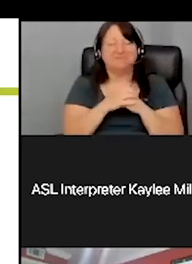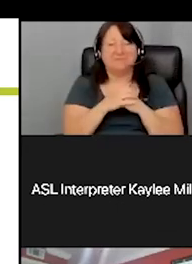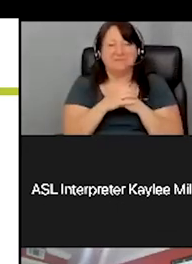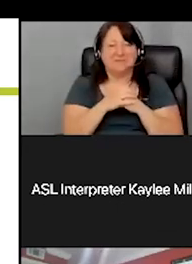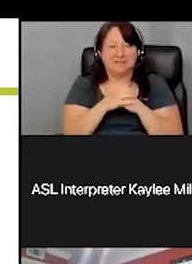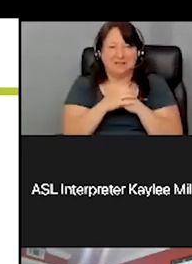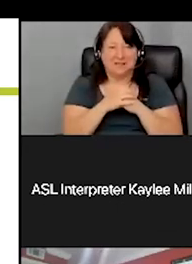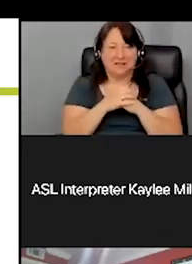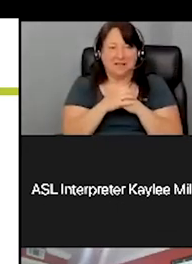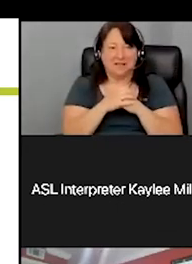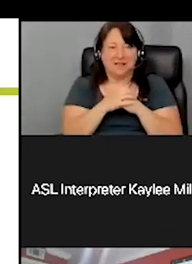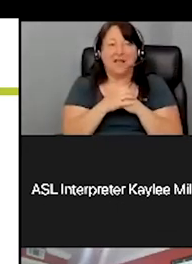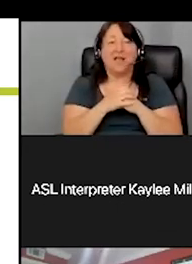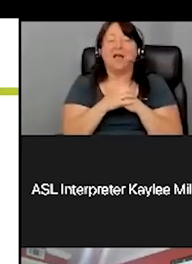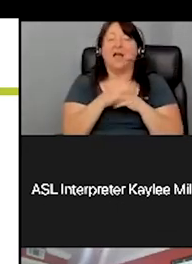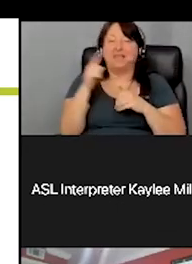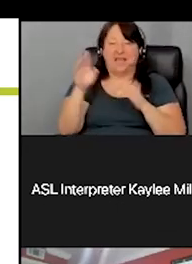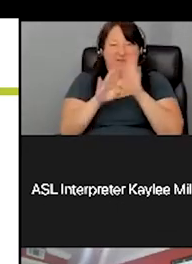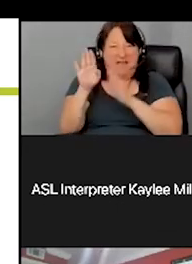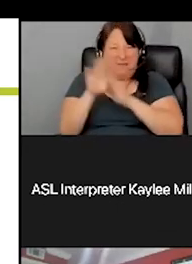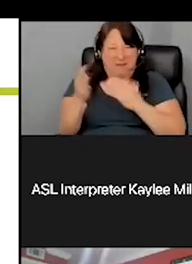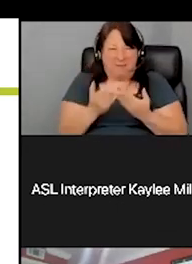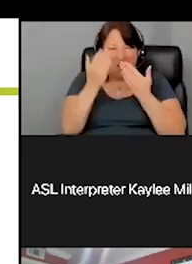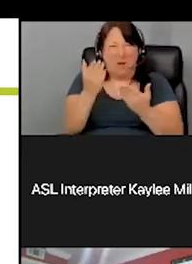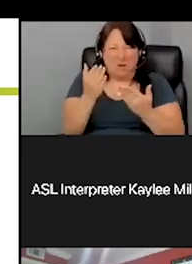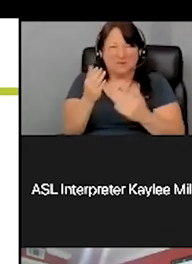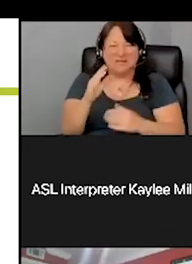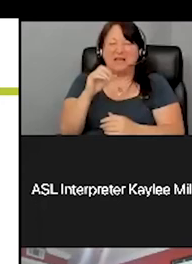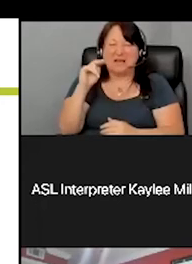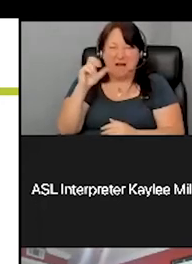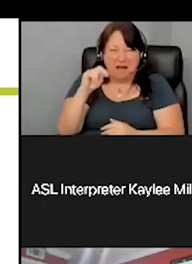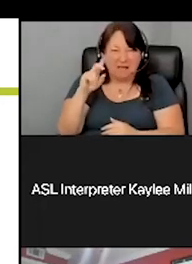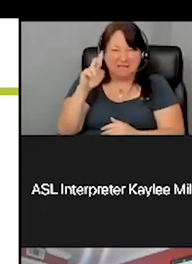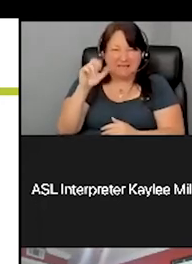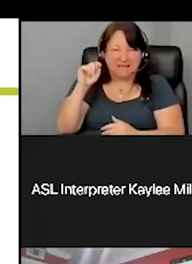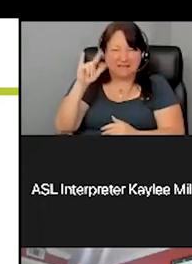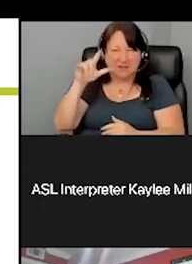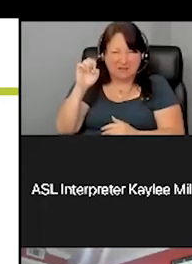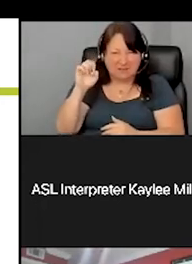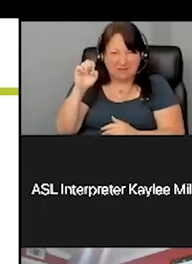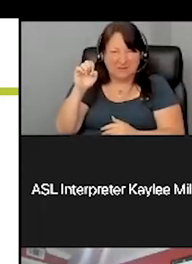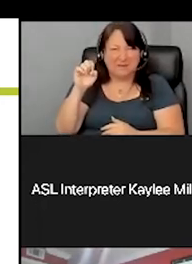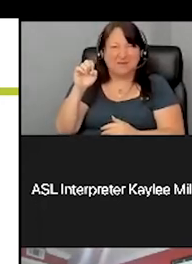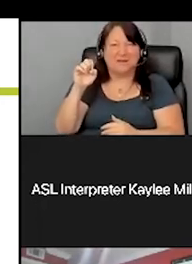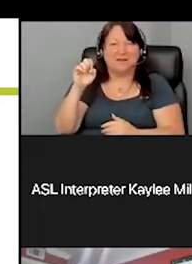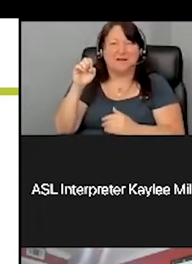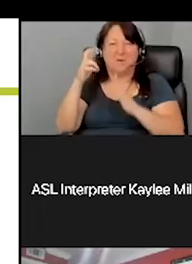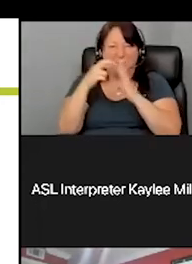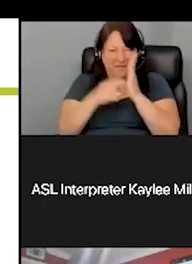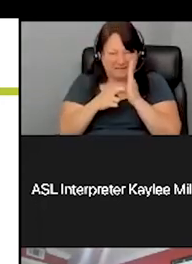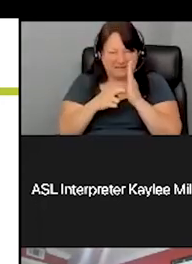They are developing proposed non-ductile concrete and rigid wall ordinances for the Bay Area. Seattle is working on their